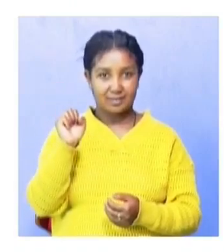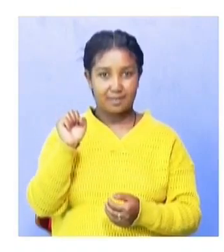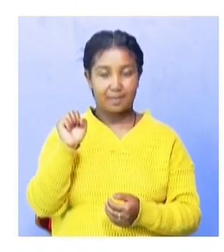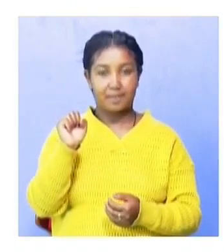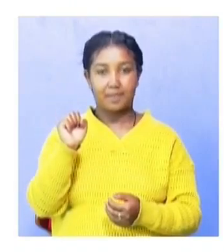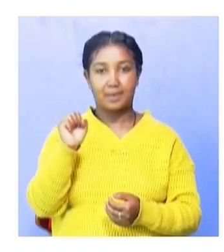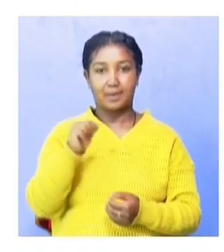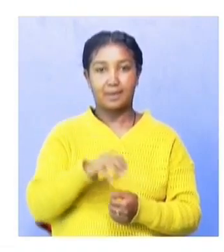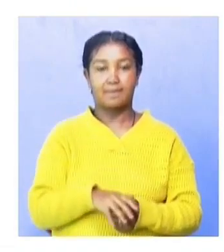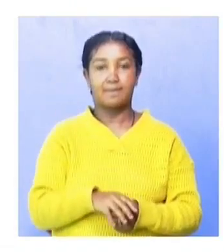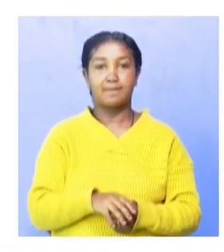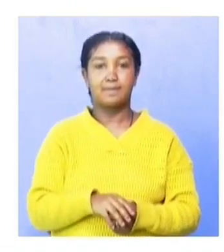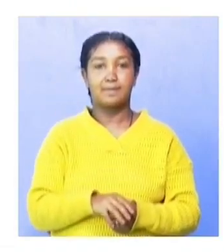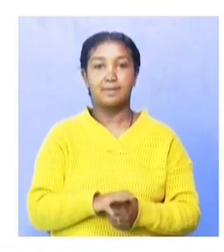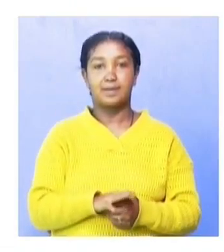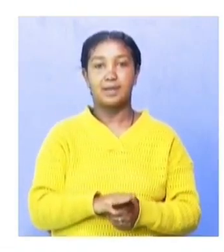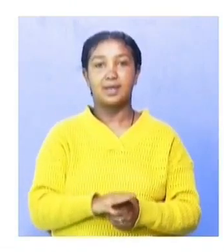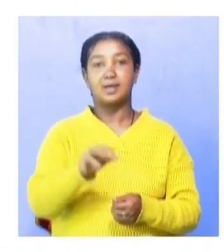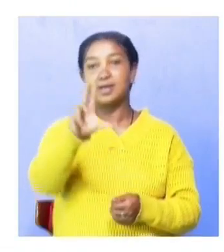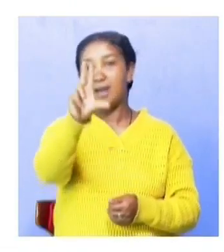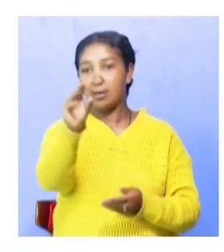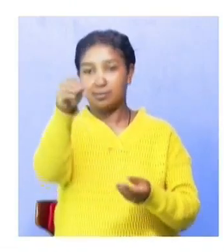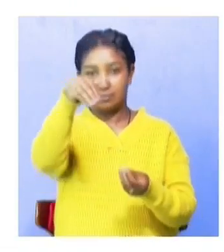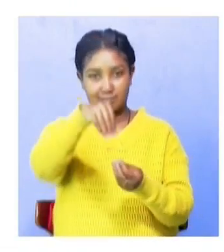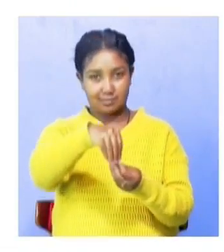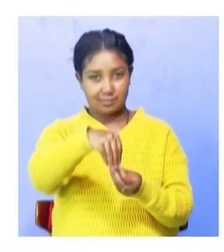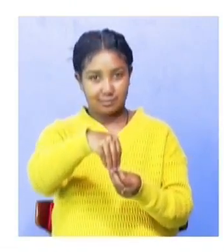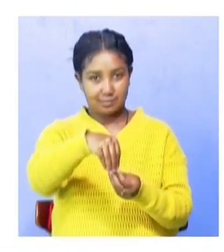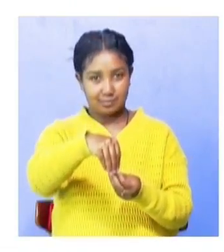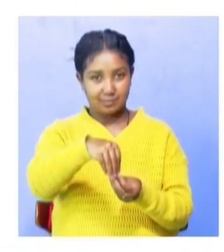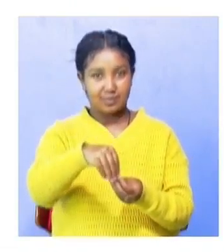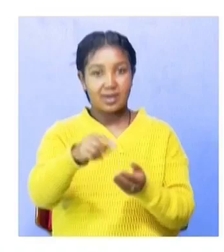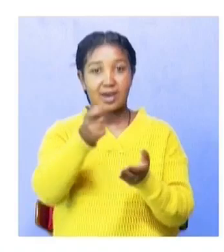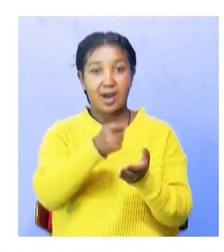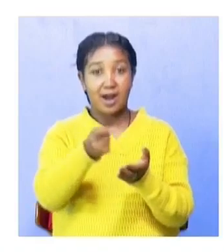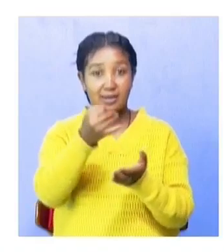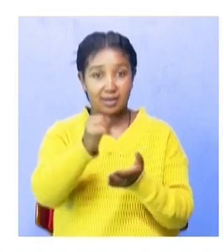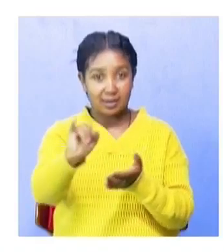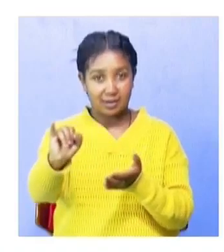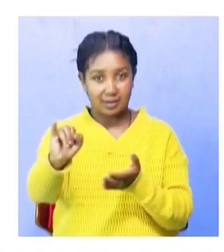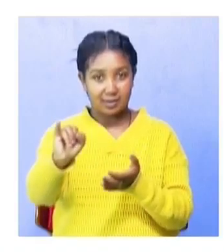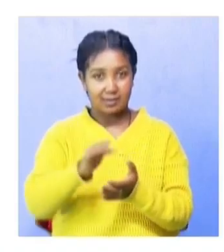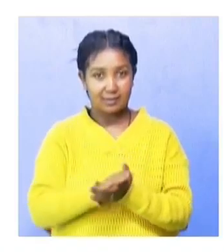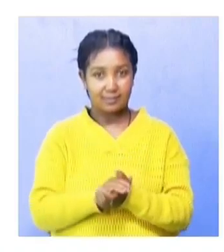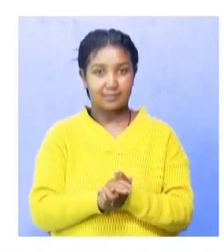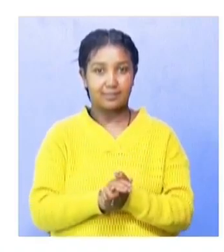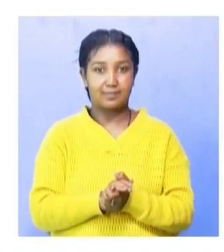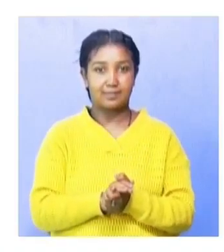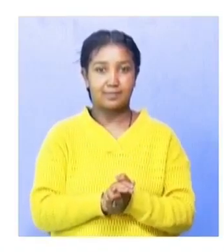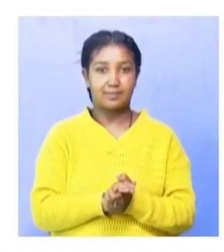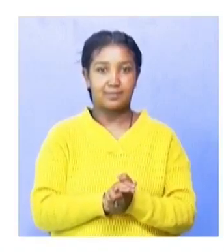Helen was not writing